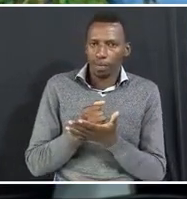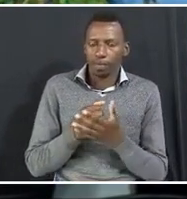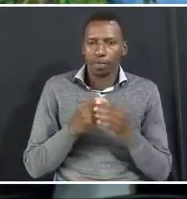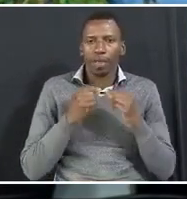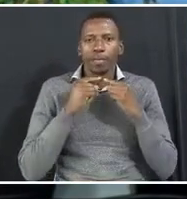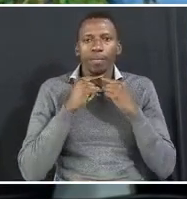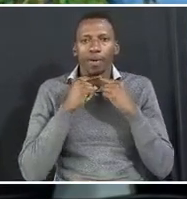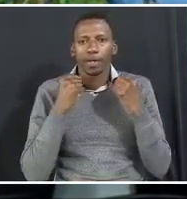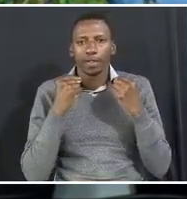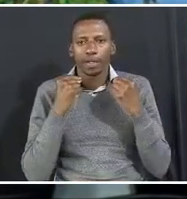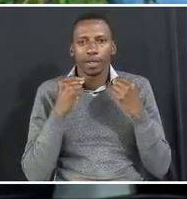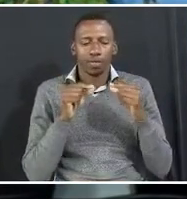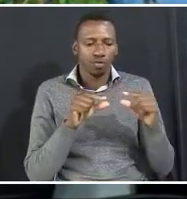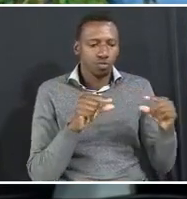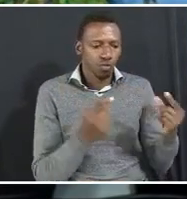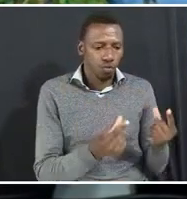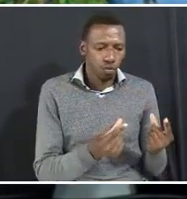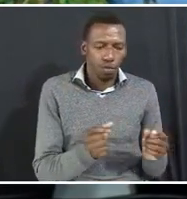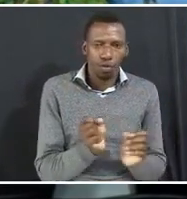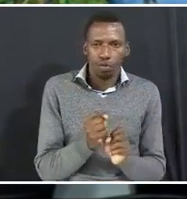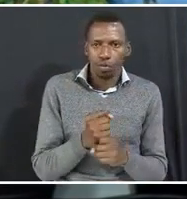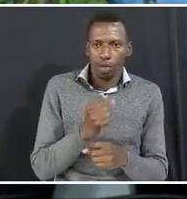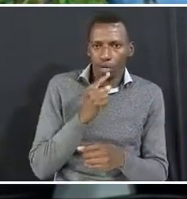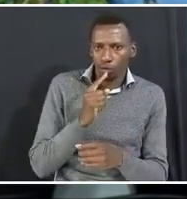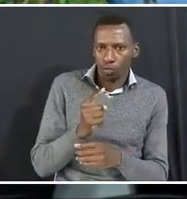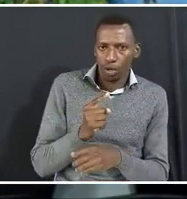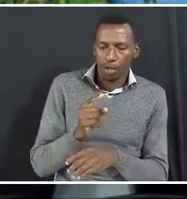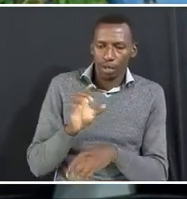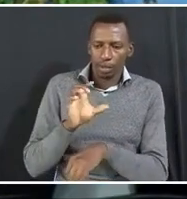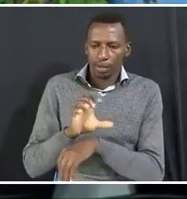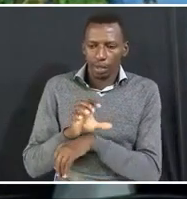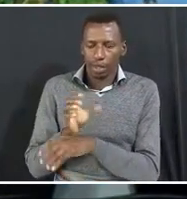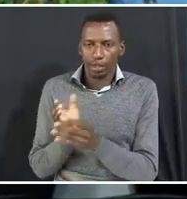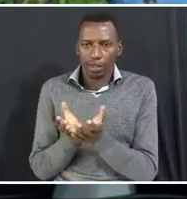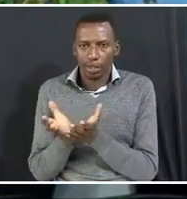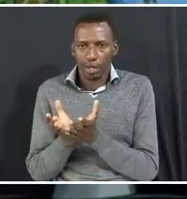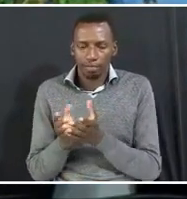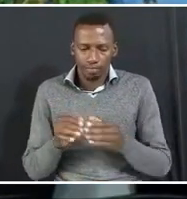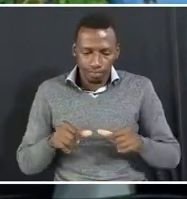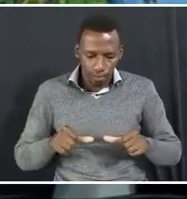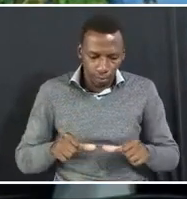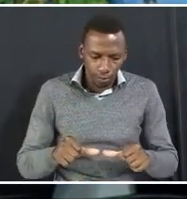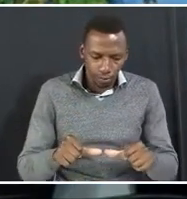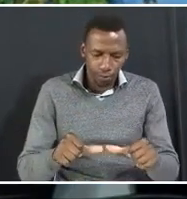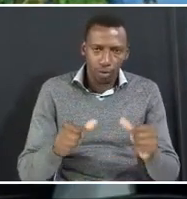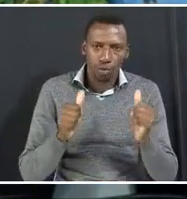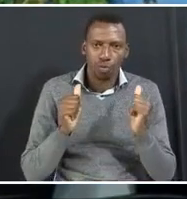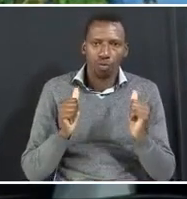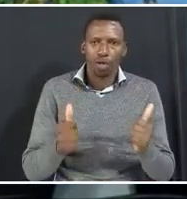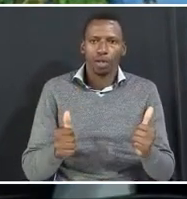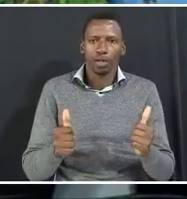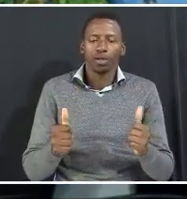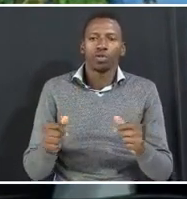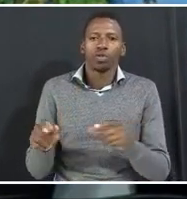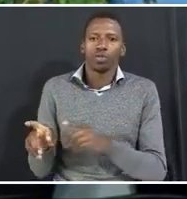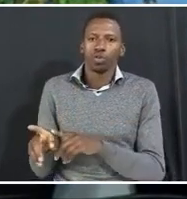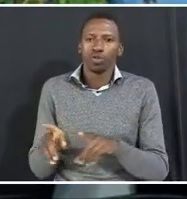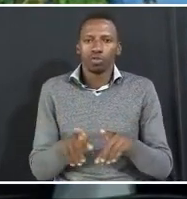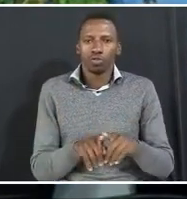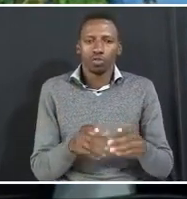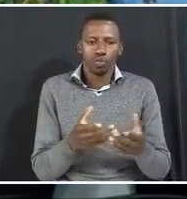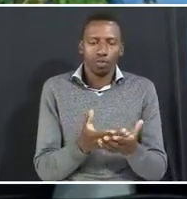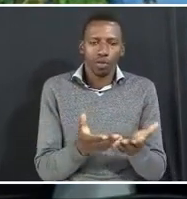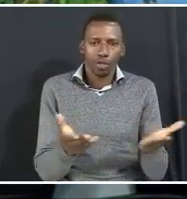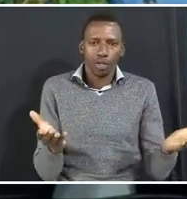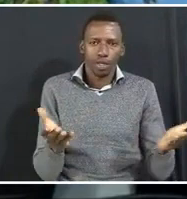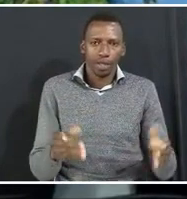ensuring that church services are carried out seamlessly. And also, they give